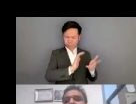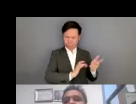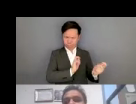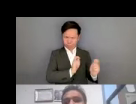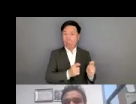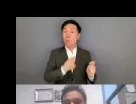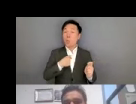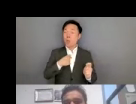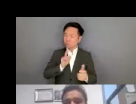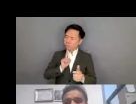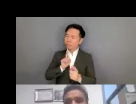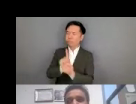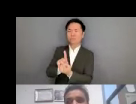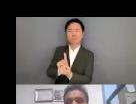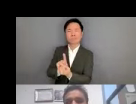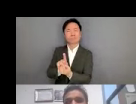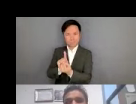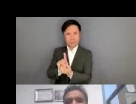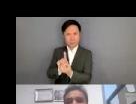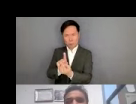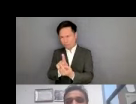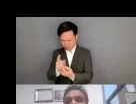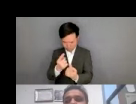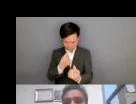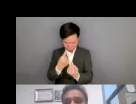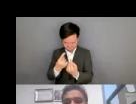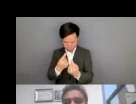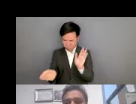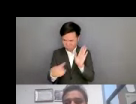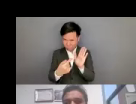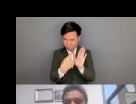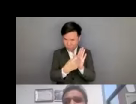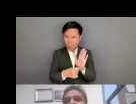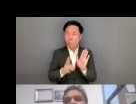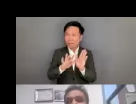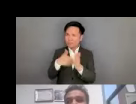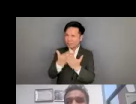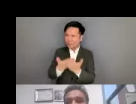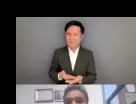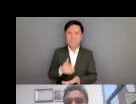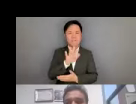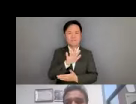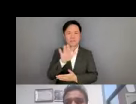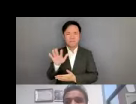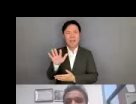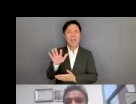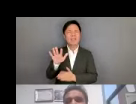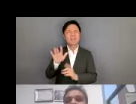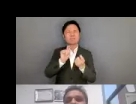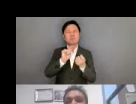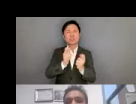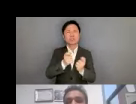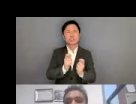and many of the amendments, we actually submitted 45 amendments in the draft